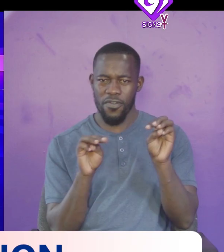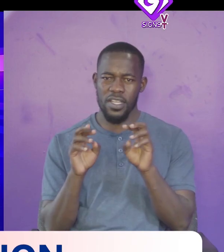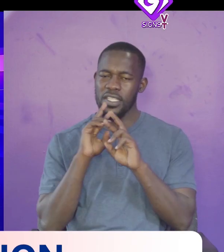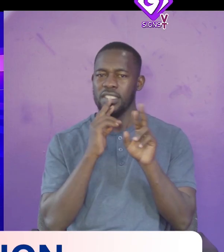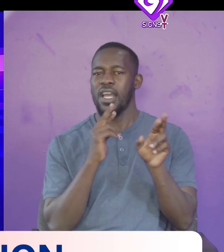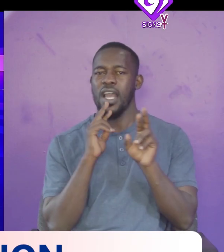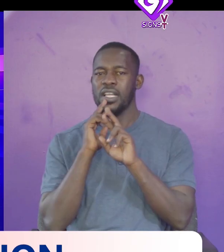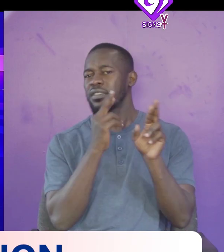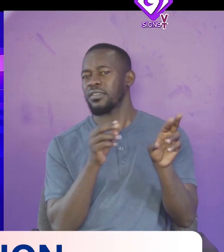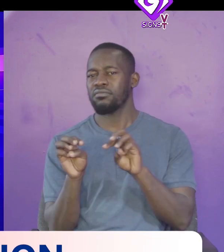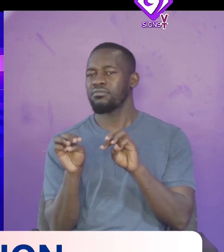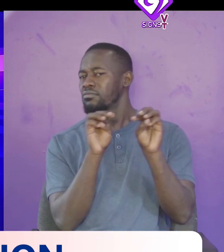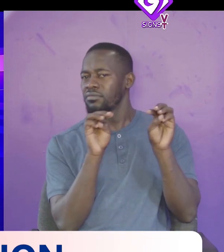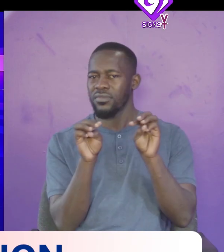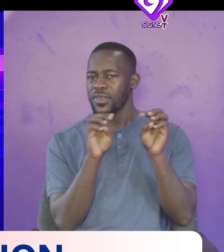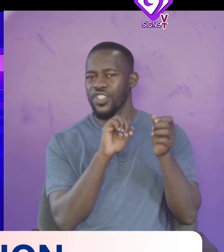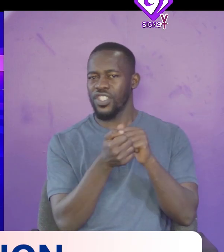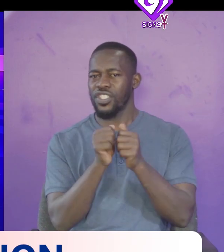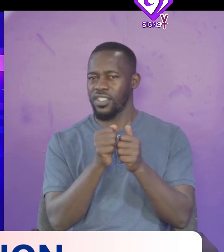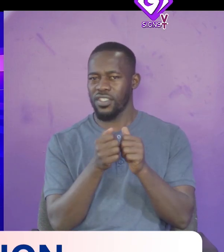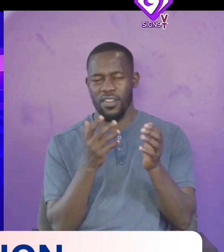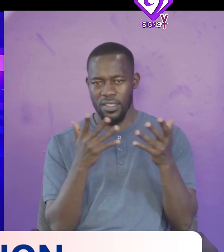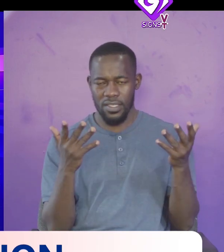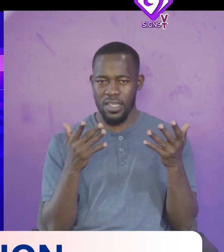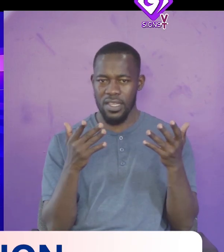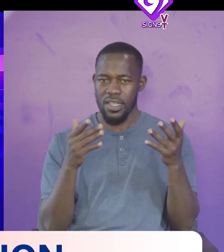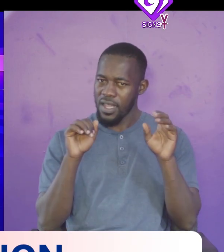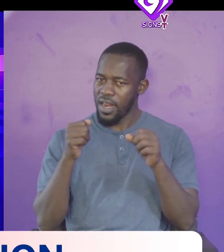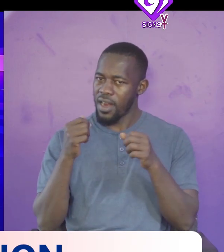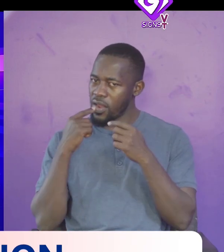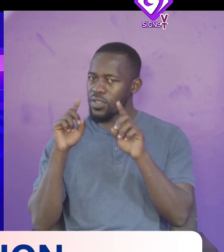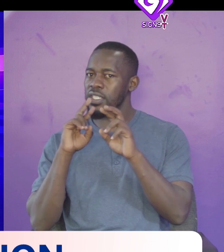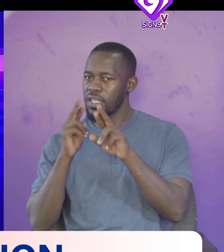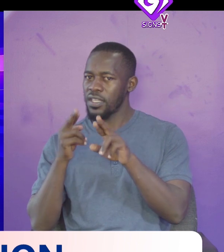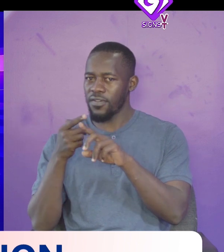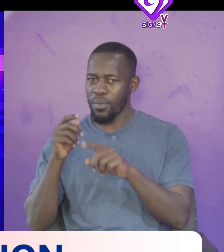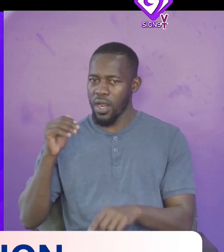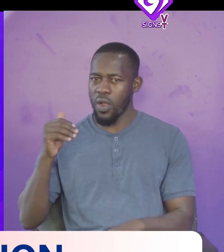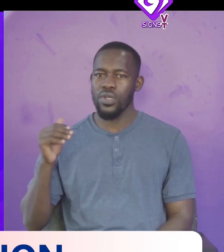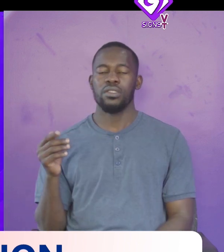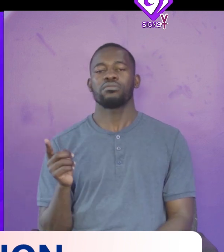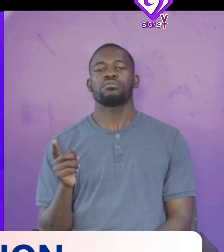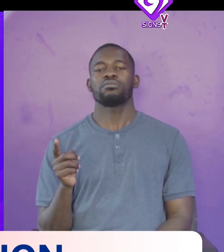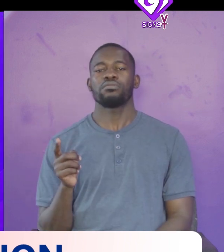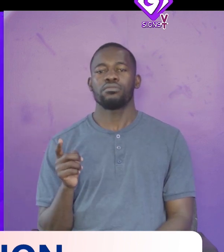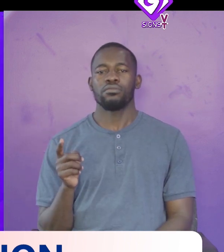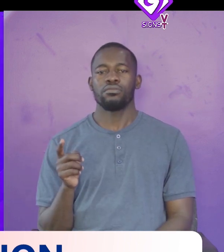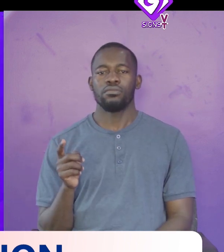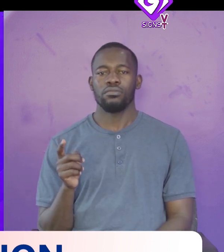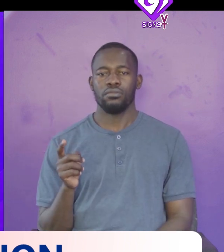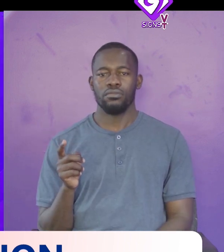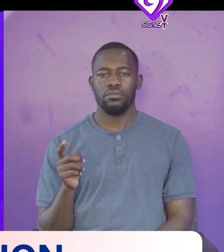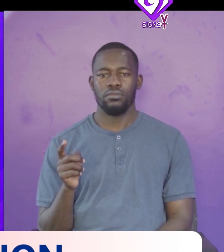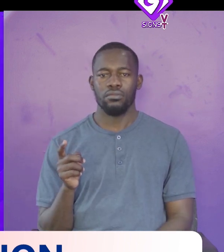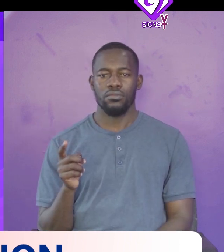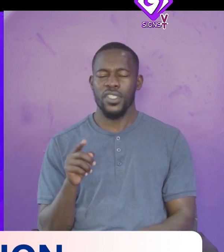for? You just declare those results in the constituency. Yeah, and actually those results, if you remember, starting from